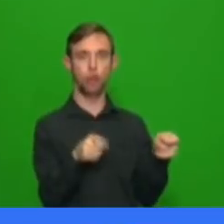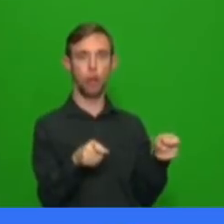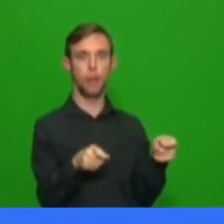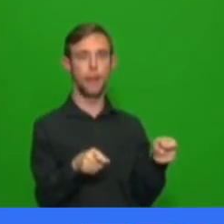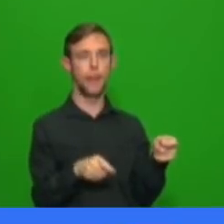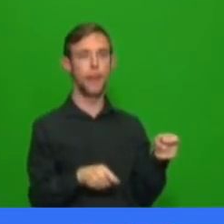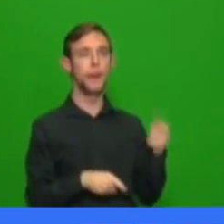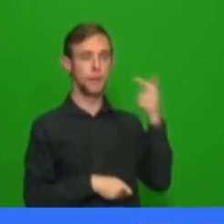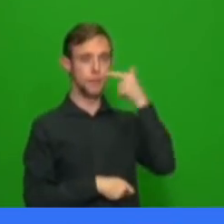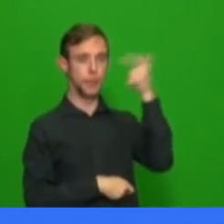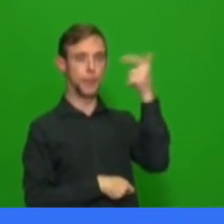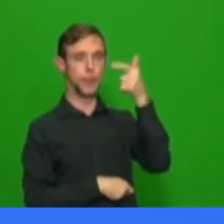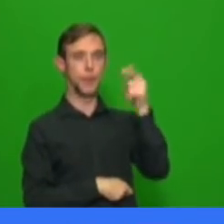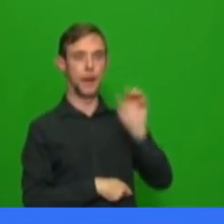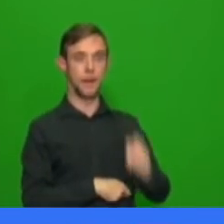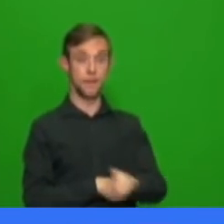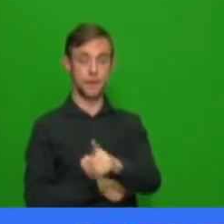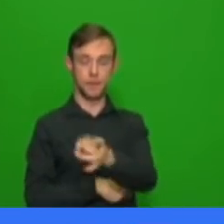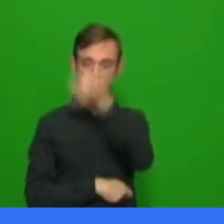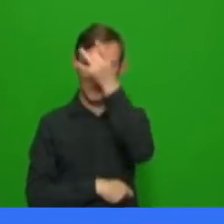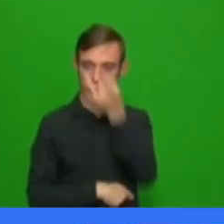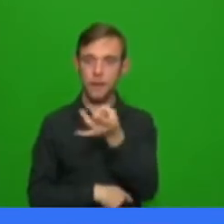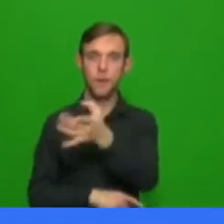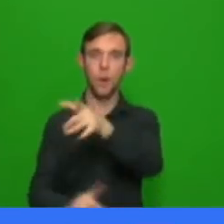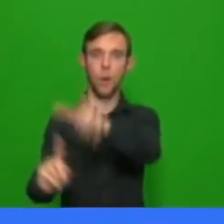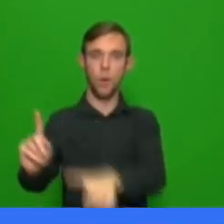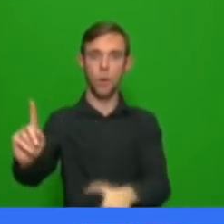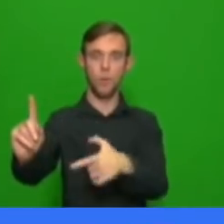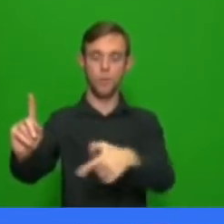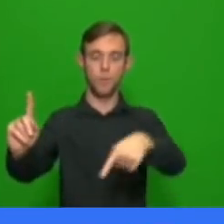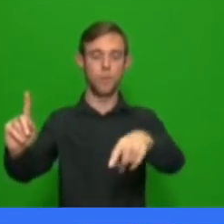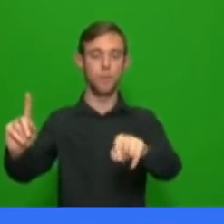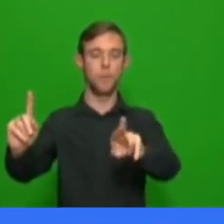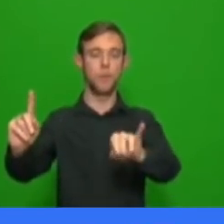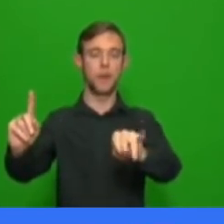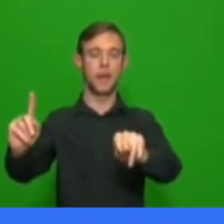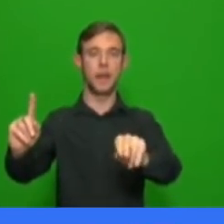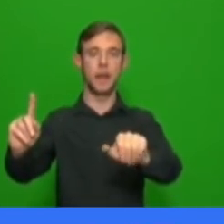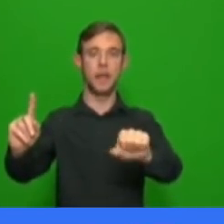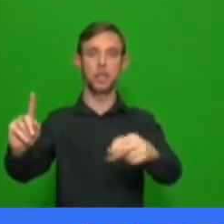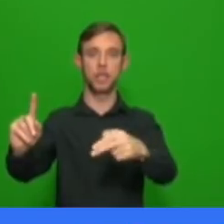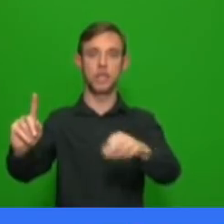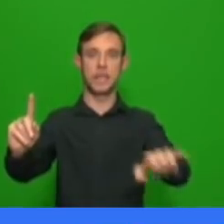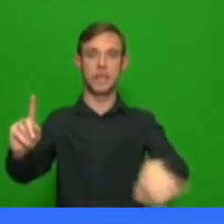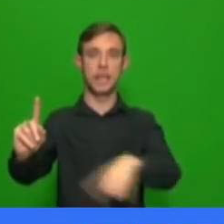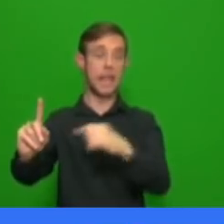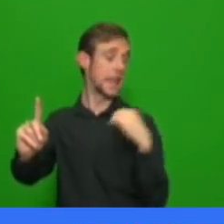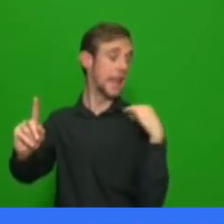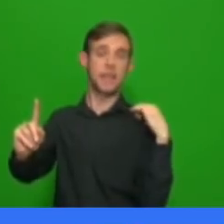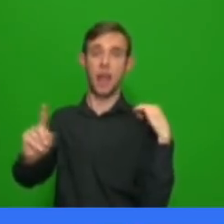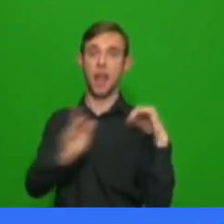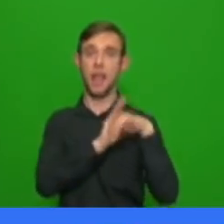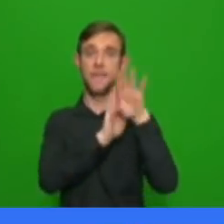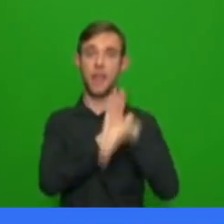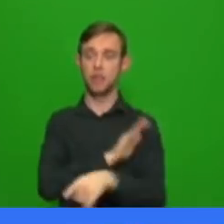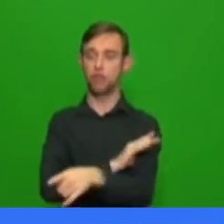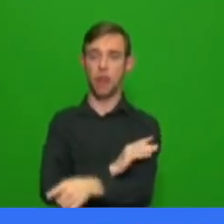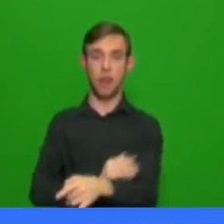but you see, Prinashi, yesterday's inflation doesn't help